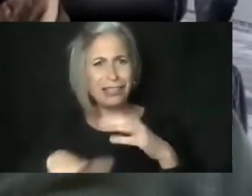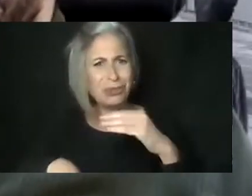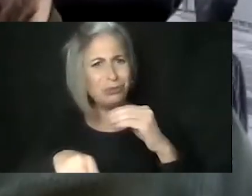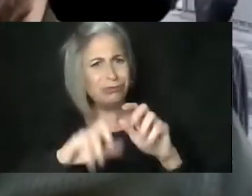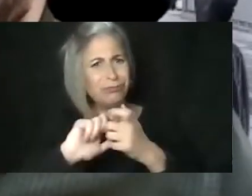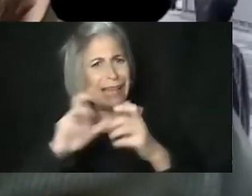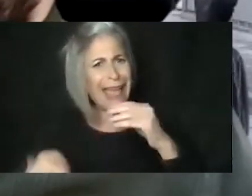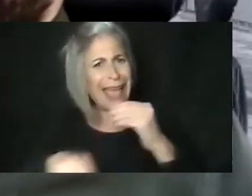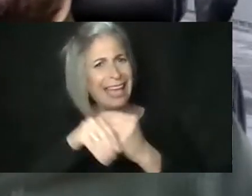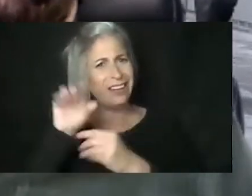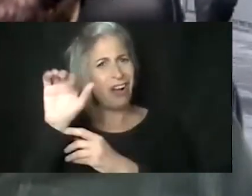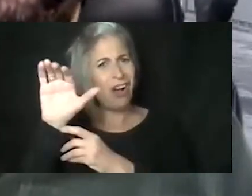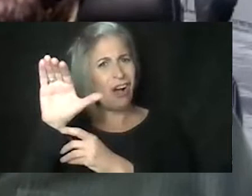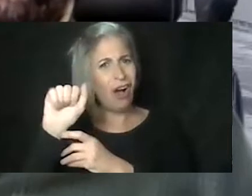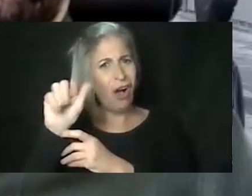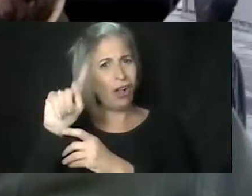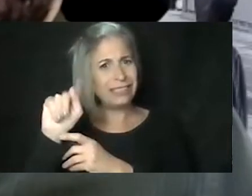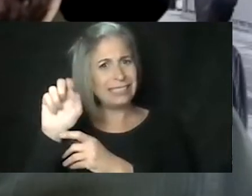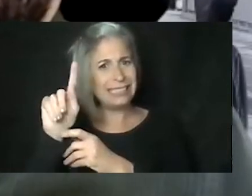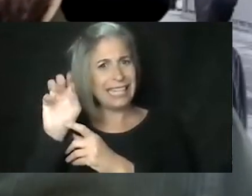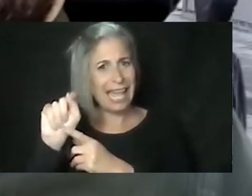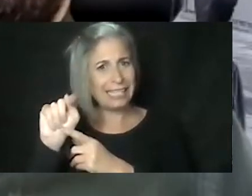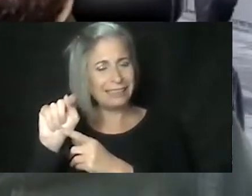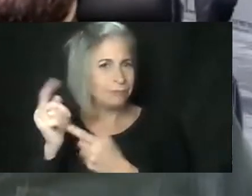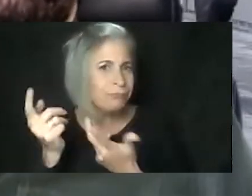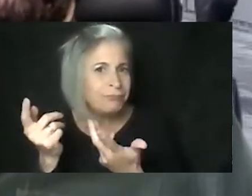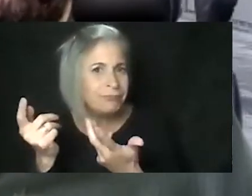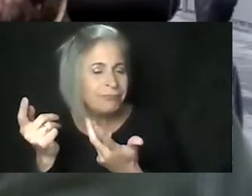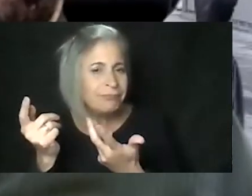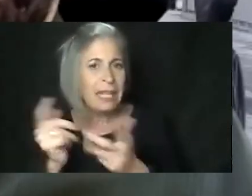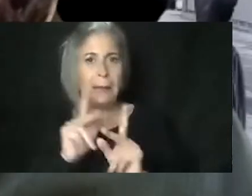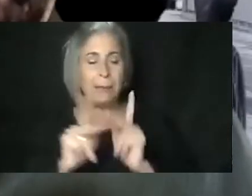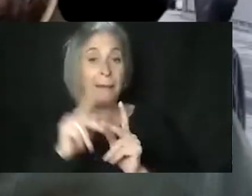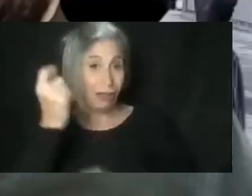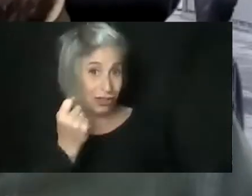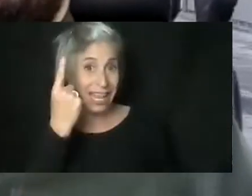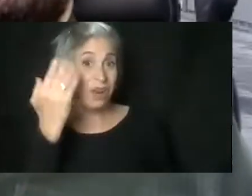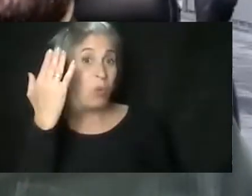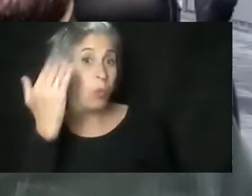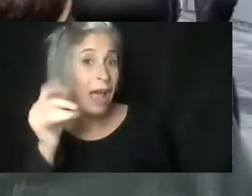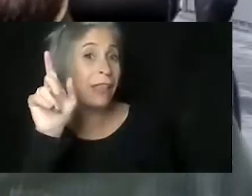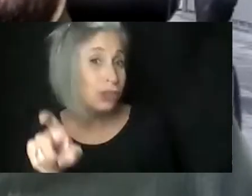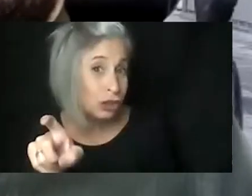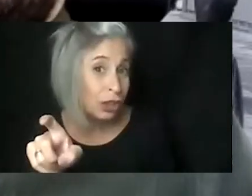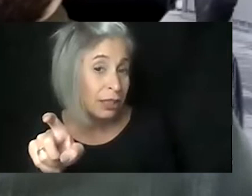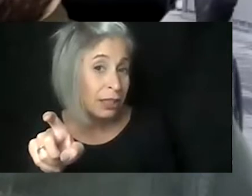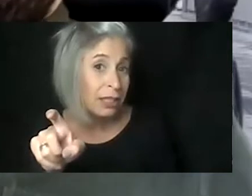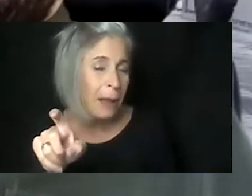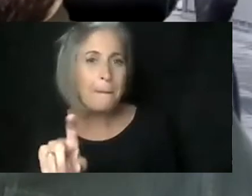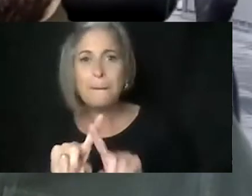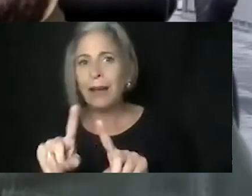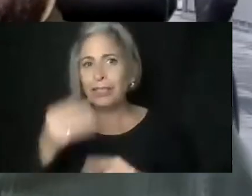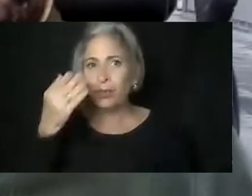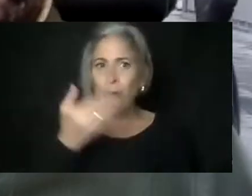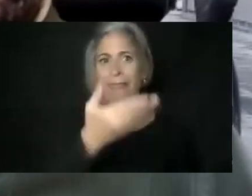we'll start to really see accessibility, because people not only understand why they should do it, but it's right